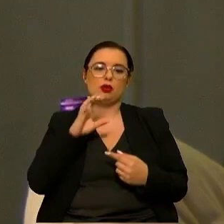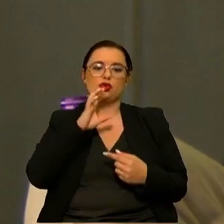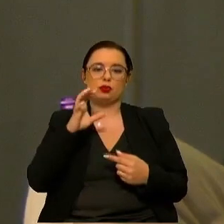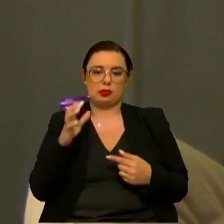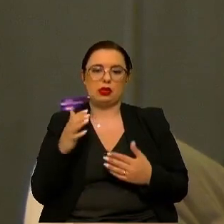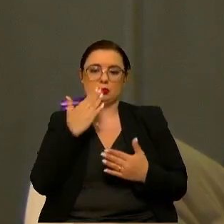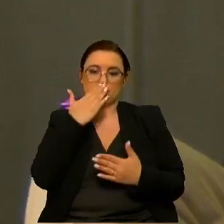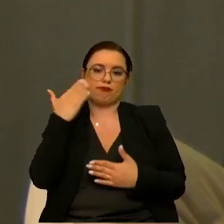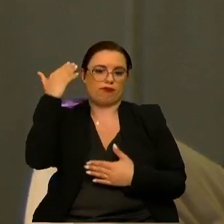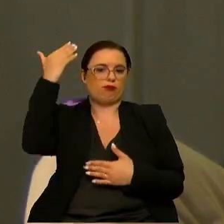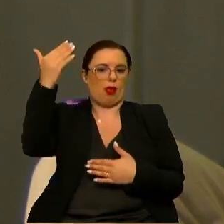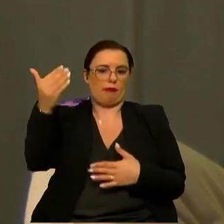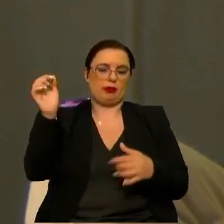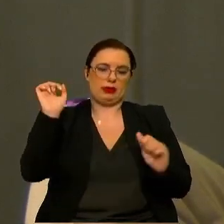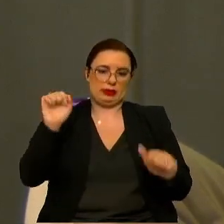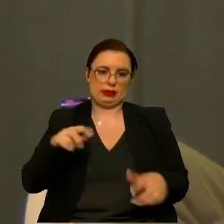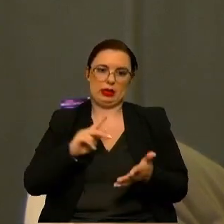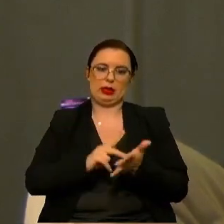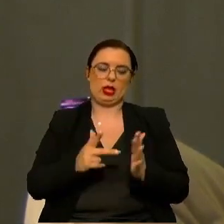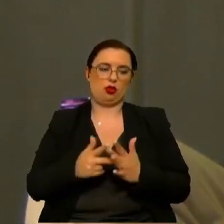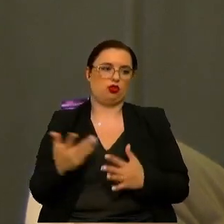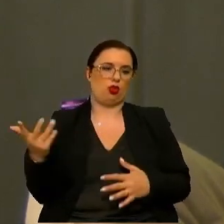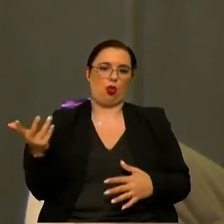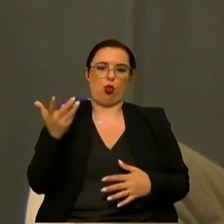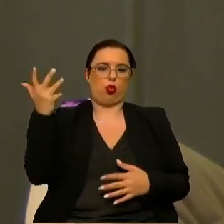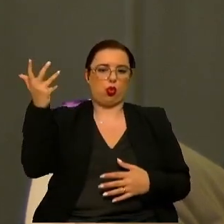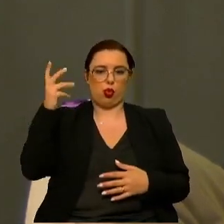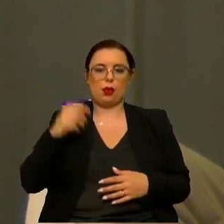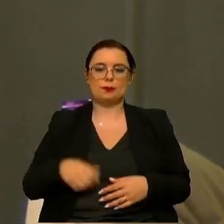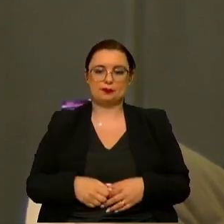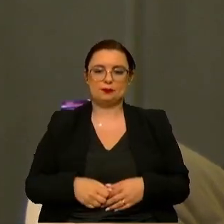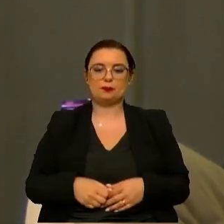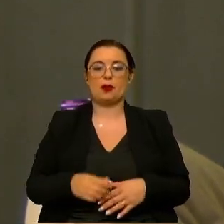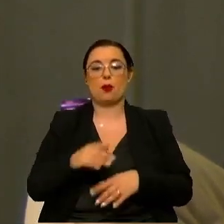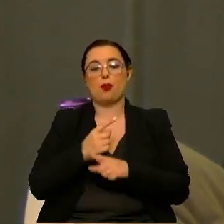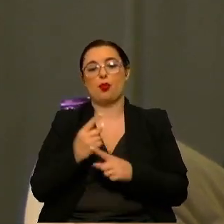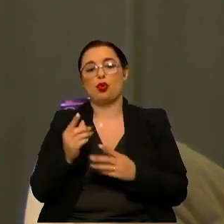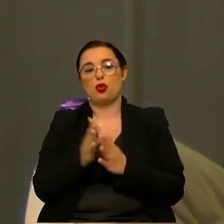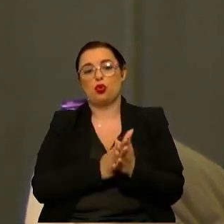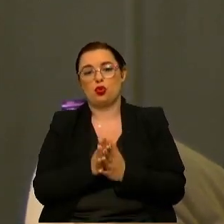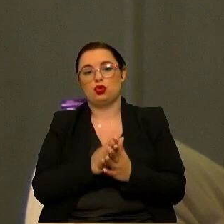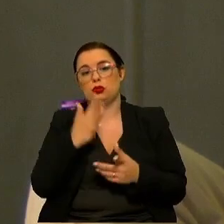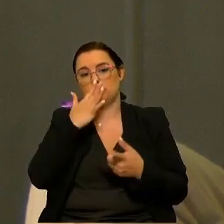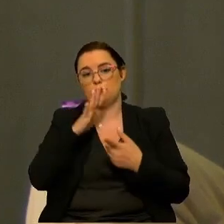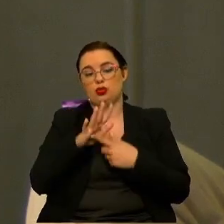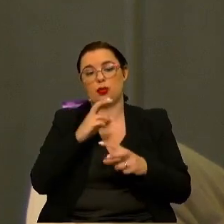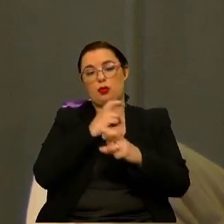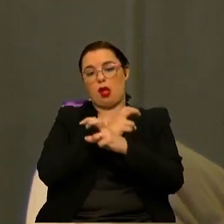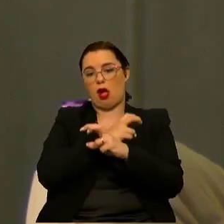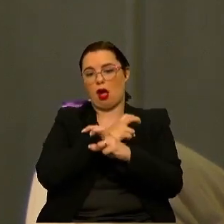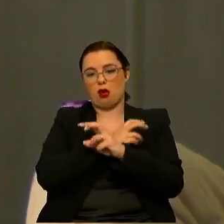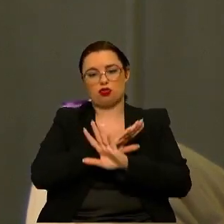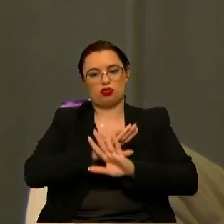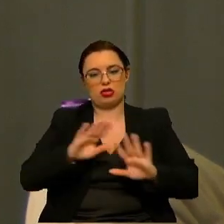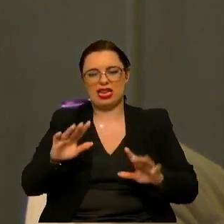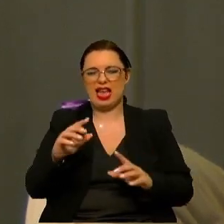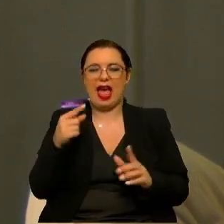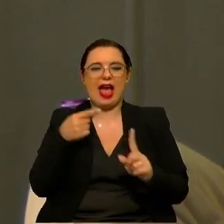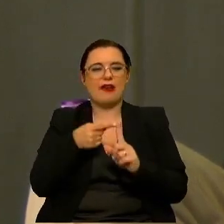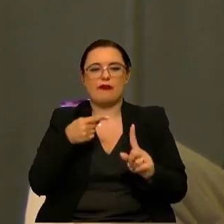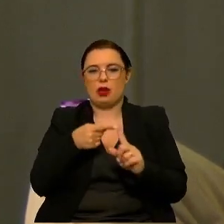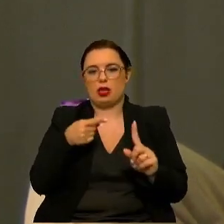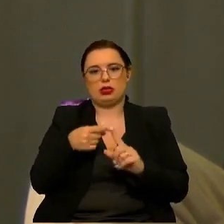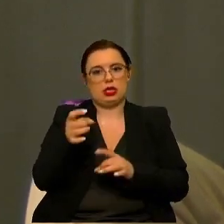so. There are some countries that are quite advanced in this type of technology, namely in its